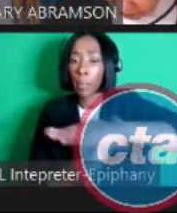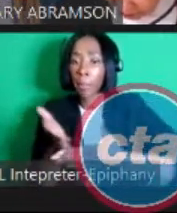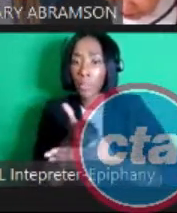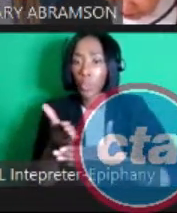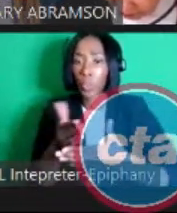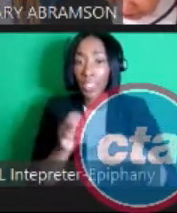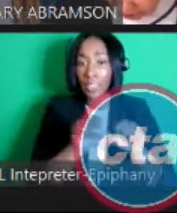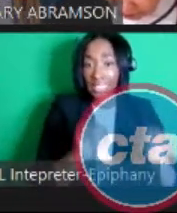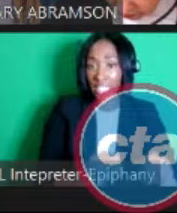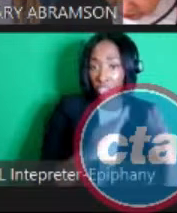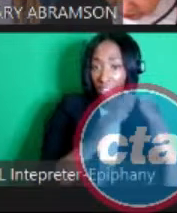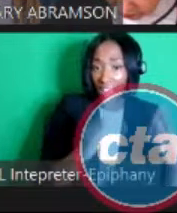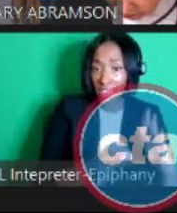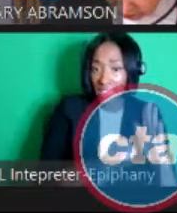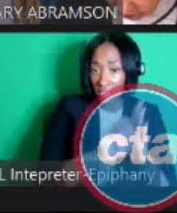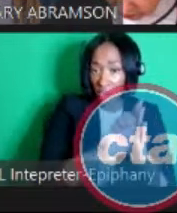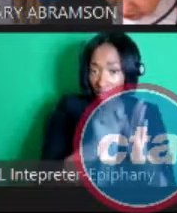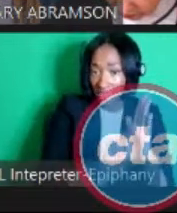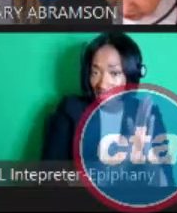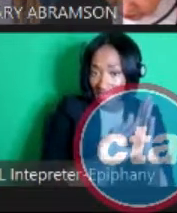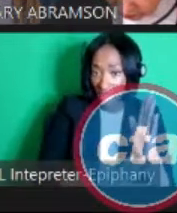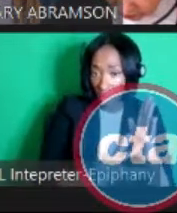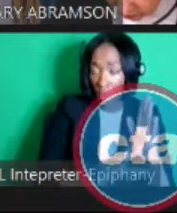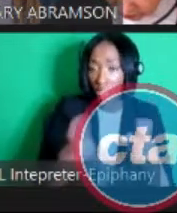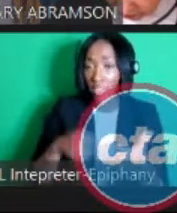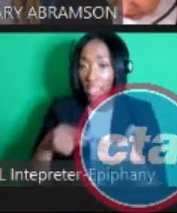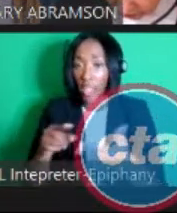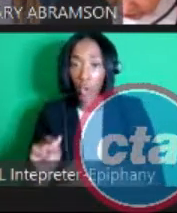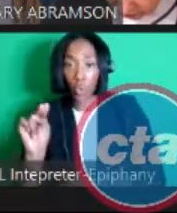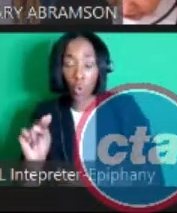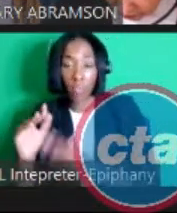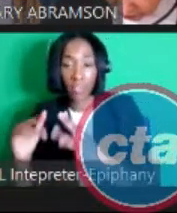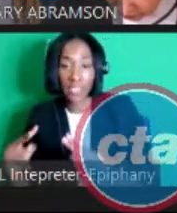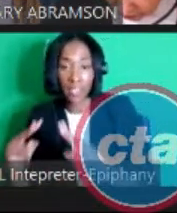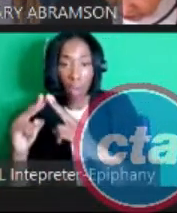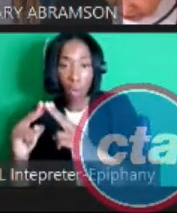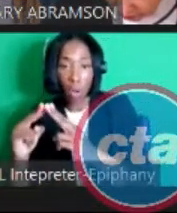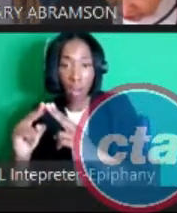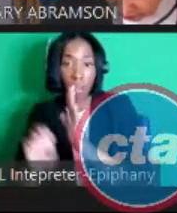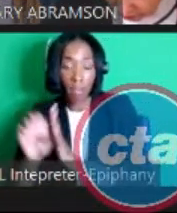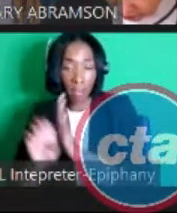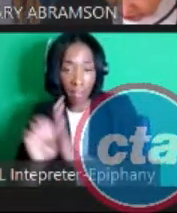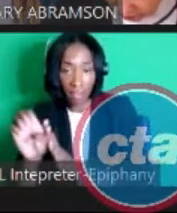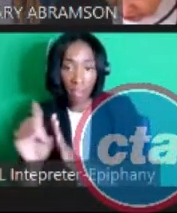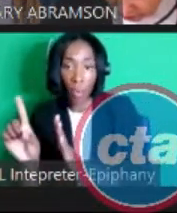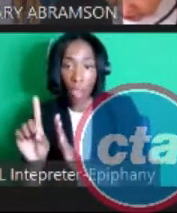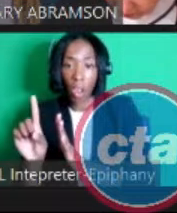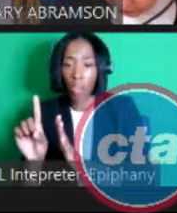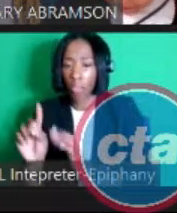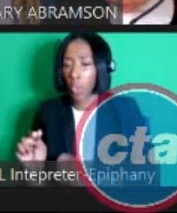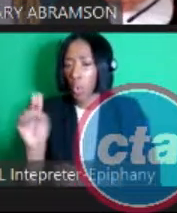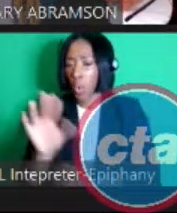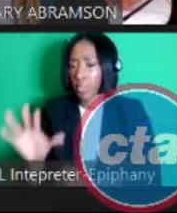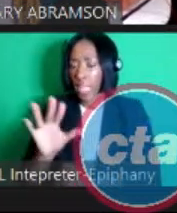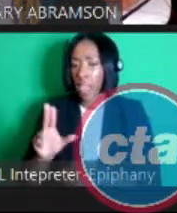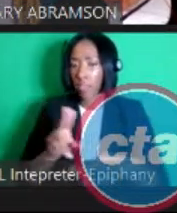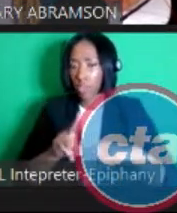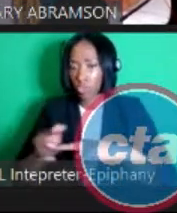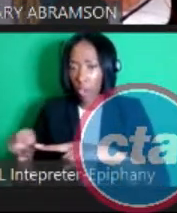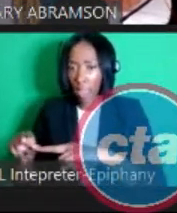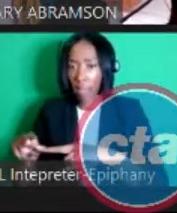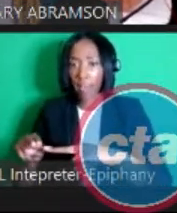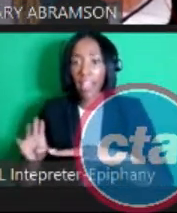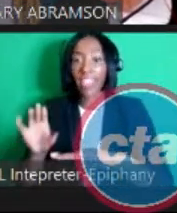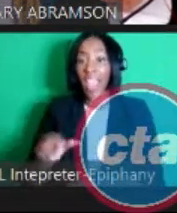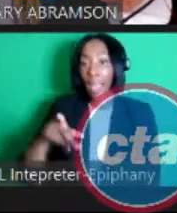house elevator at the south and the North Tower elevator on the other side of the tracks. And then the platforms